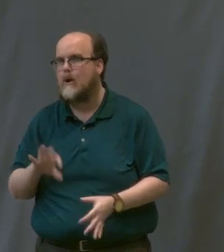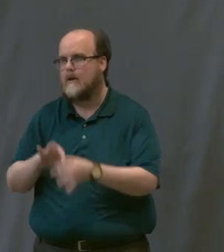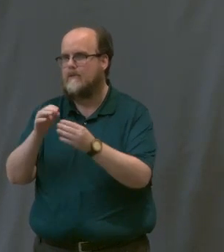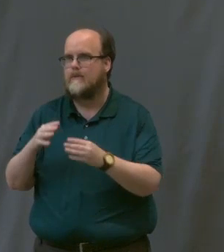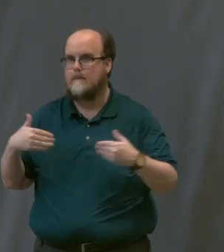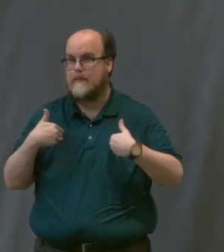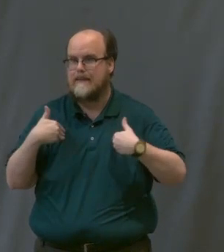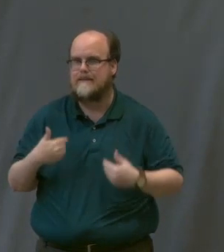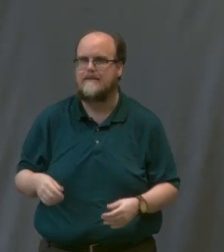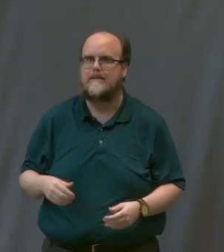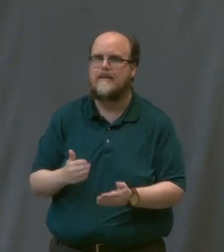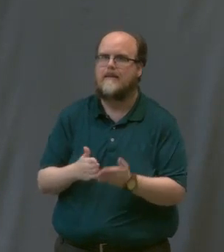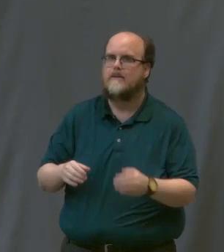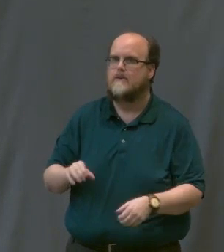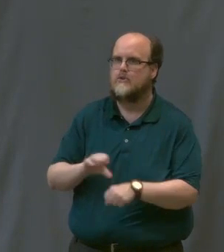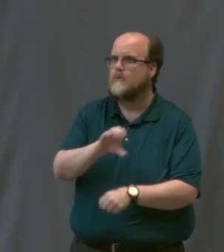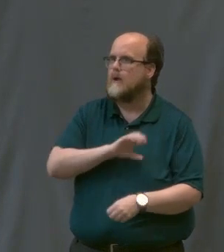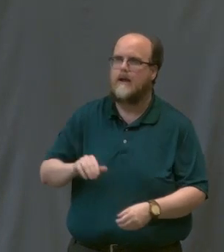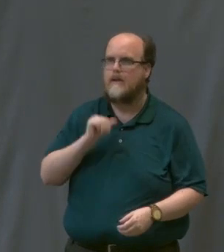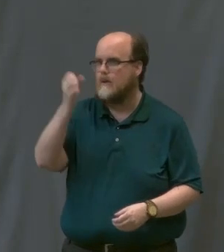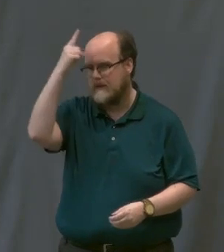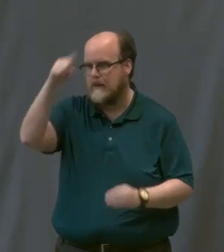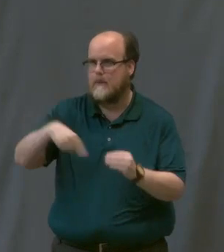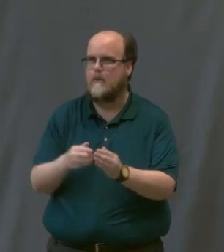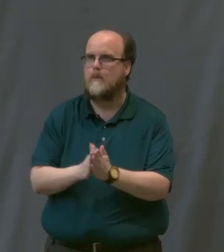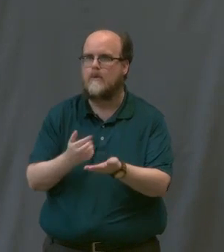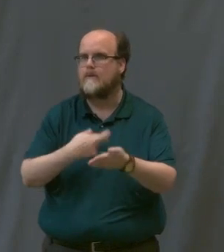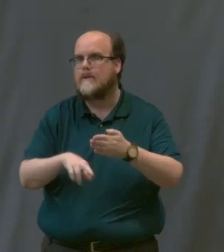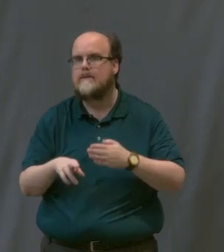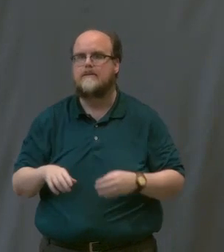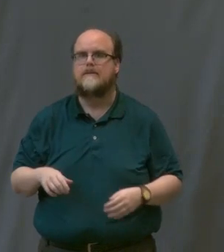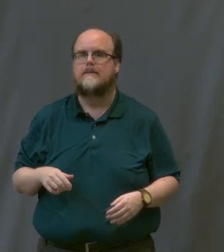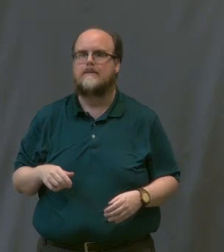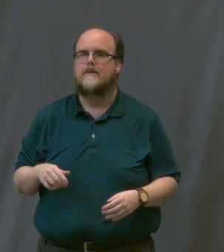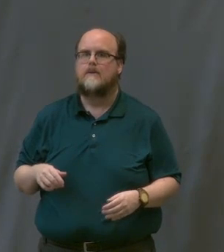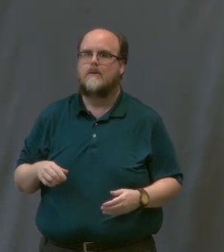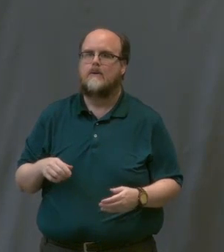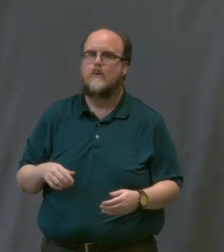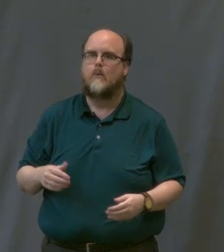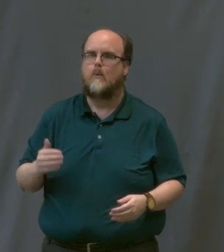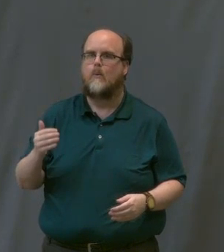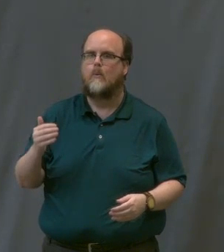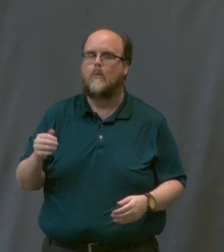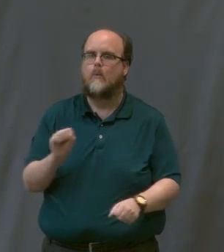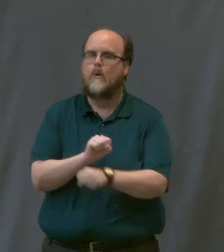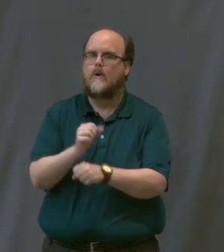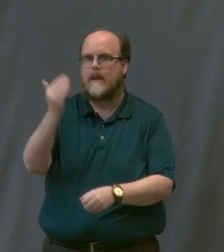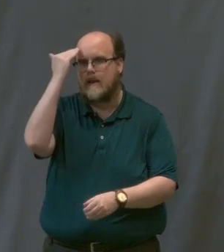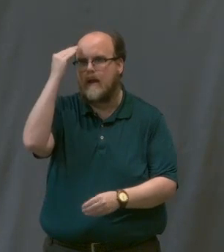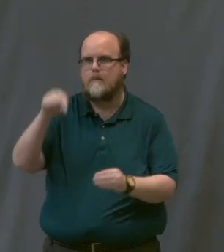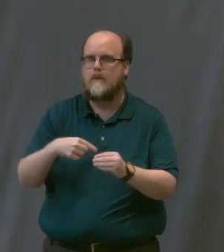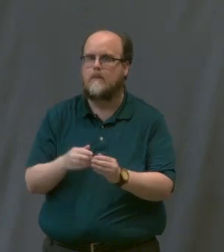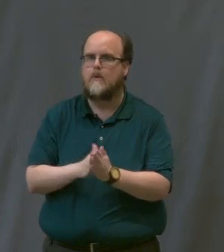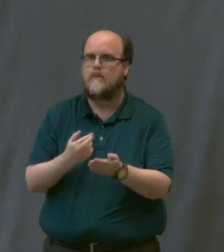Things that the Church of Christ do not realize about the book of Revelation. What a working knowledge of the book of Revelation actually